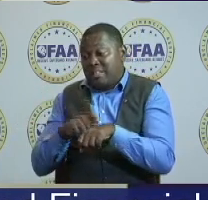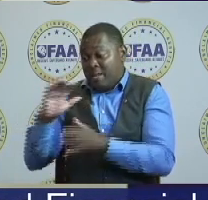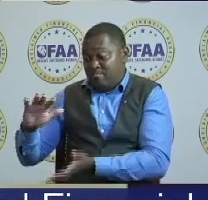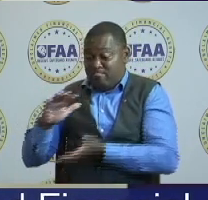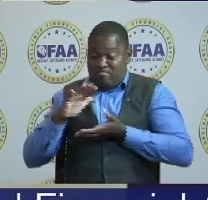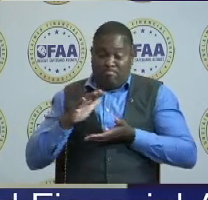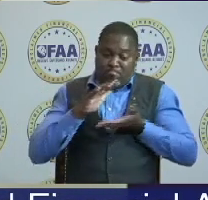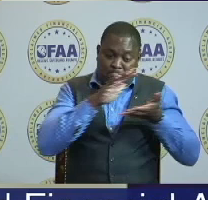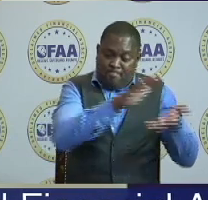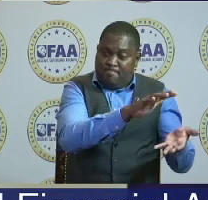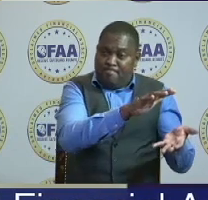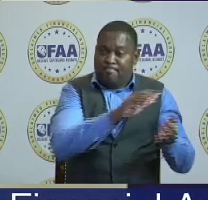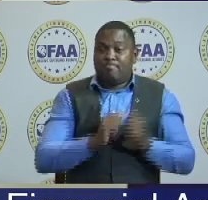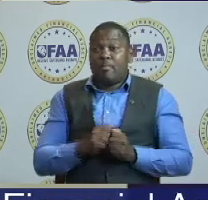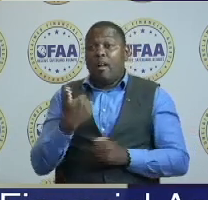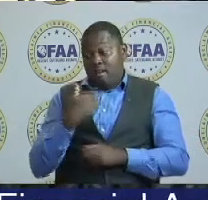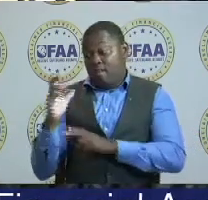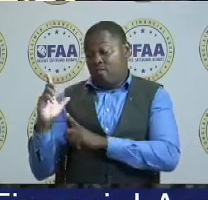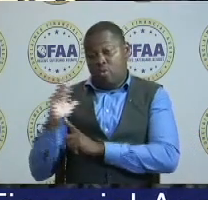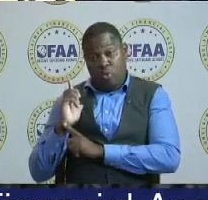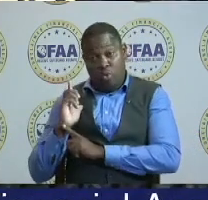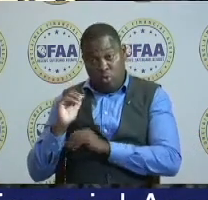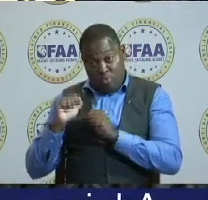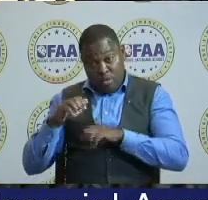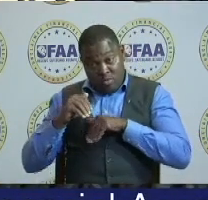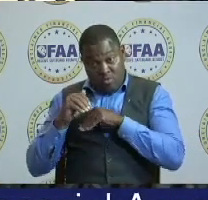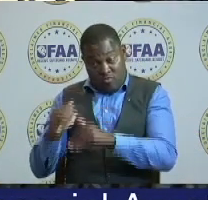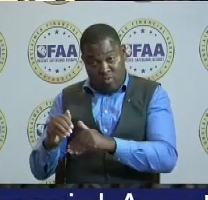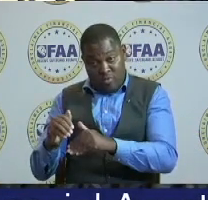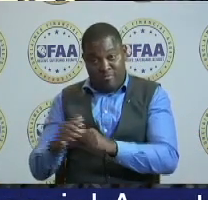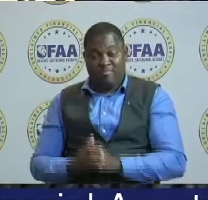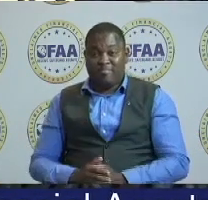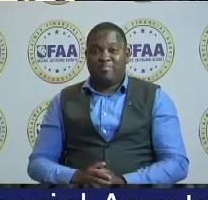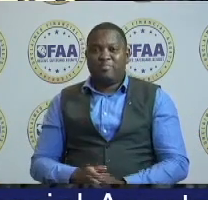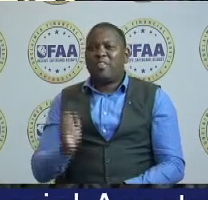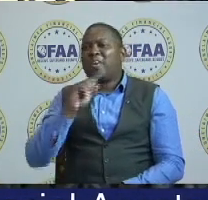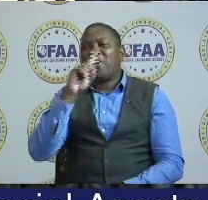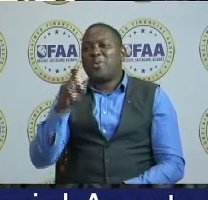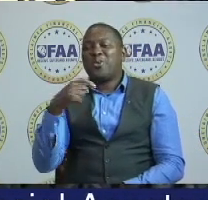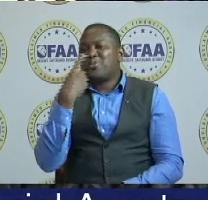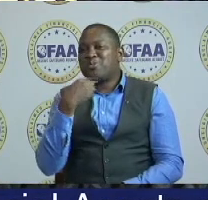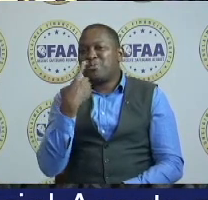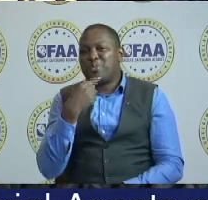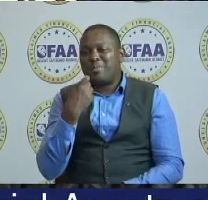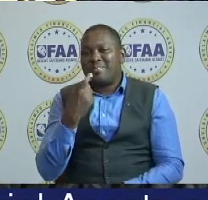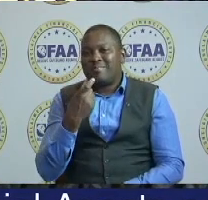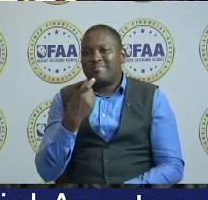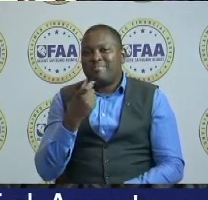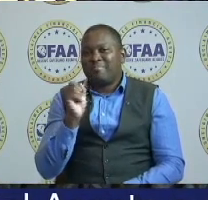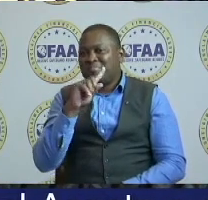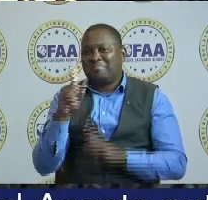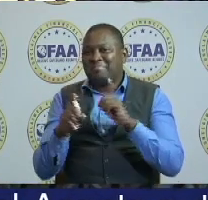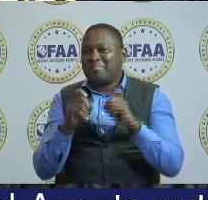regulations that would guide that? Yeah, thank you. You have not said who asked the question. Sorry, it didn't come with a name, but there's a lot right.